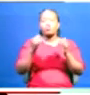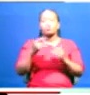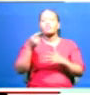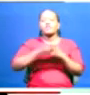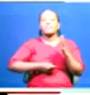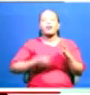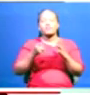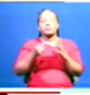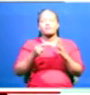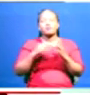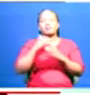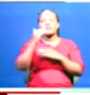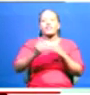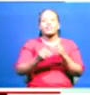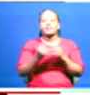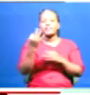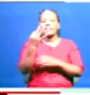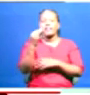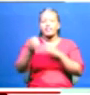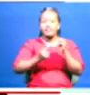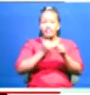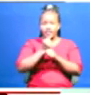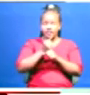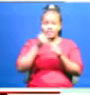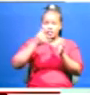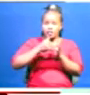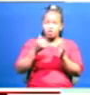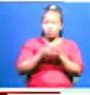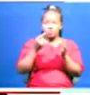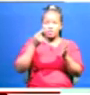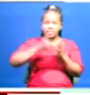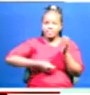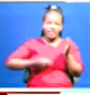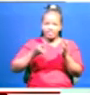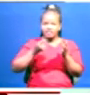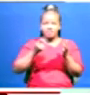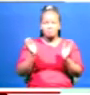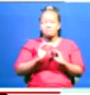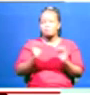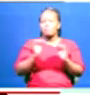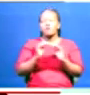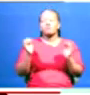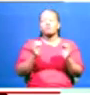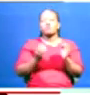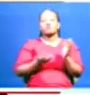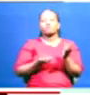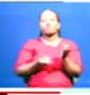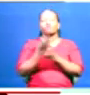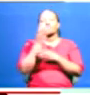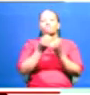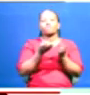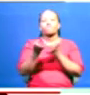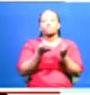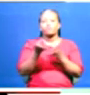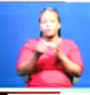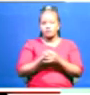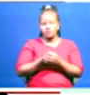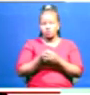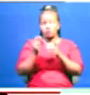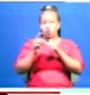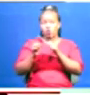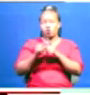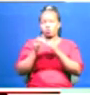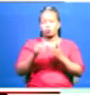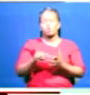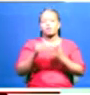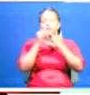including tax exemptions for startups and VAT cuts for exported services. The president says the Special Economic